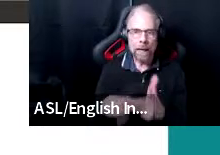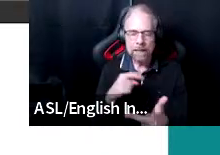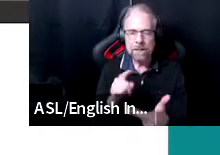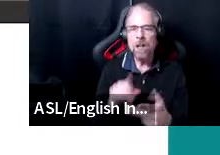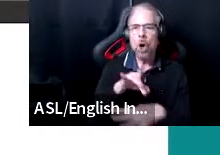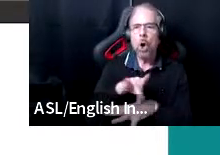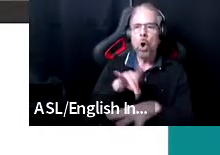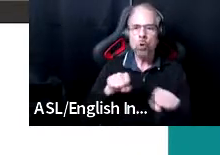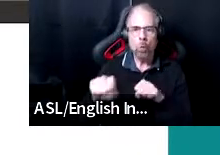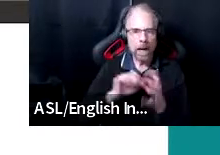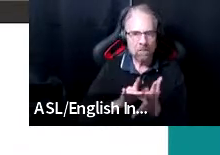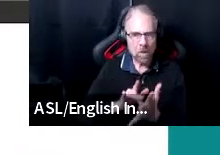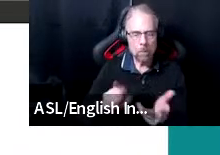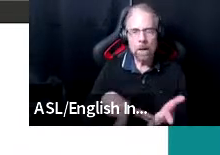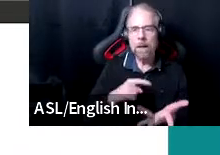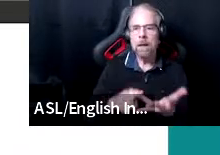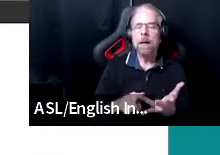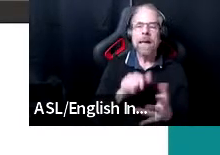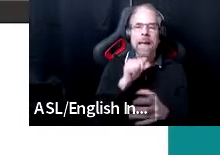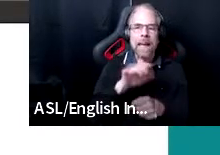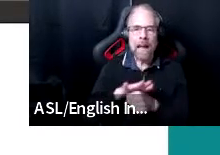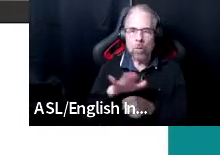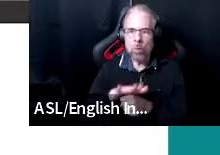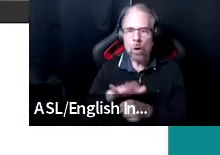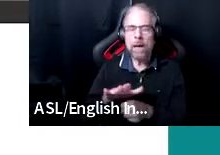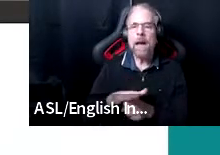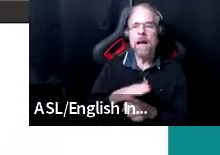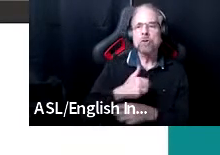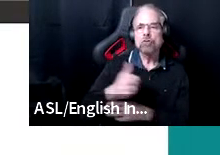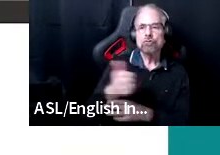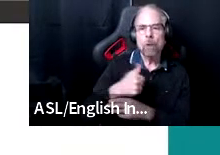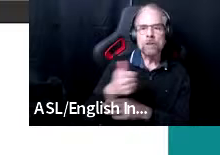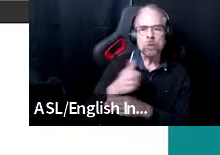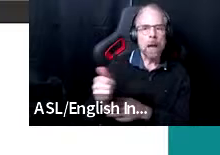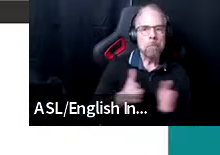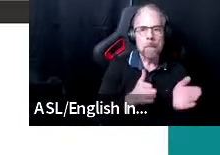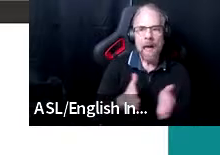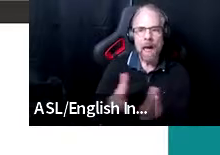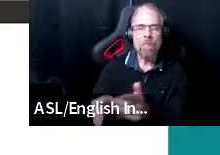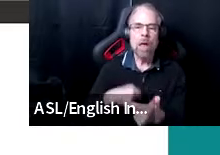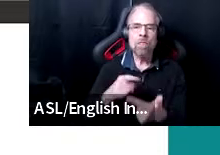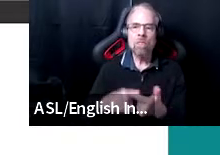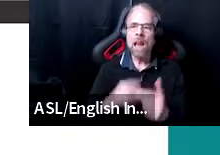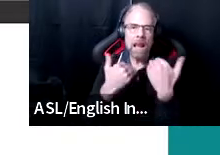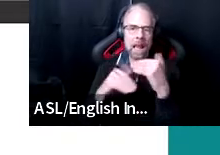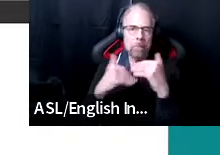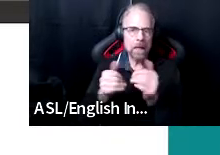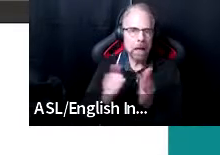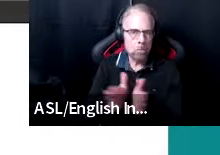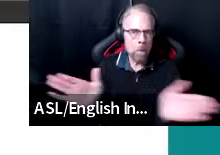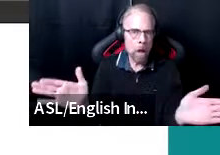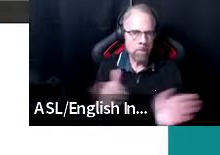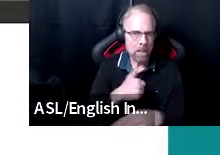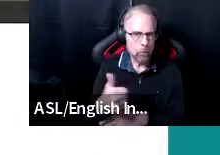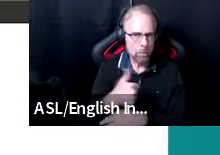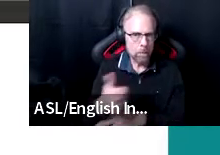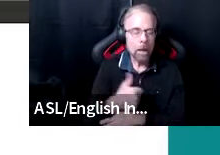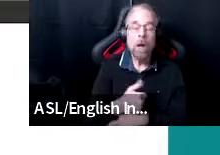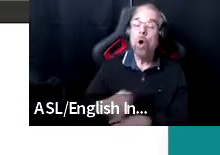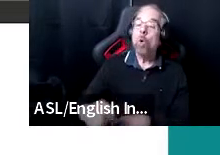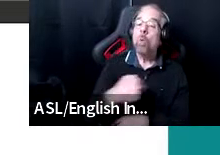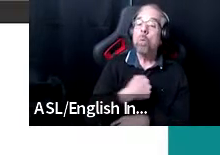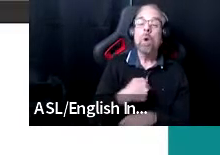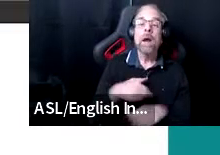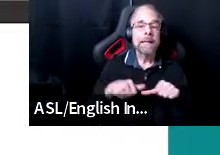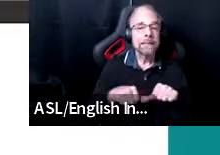vulnerability, the inadequate active transportation paths, and limited public transportation. We're continue to